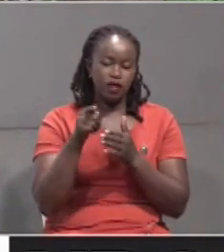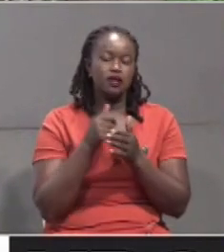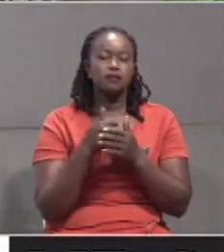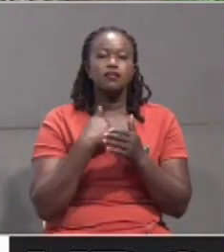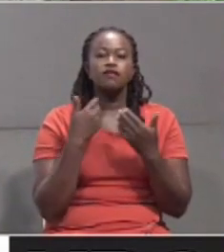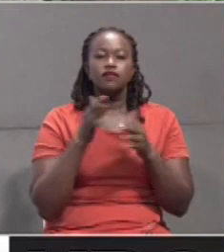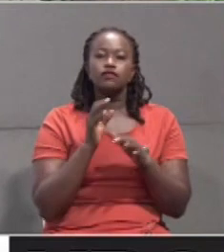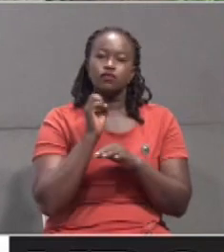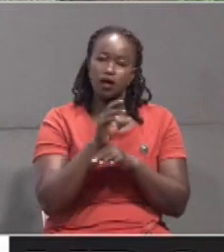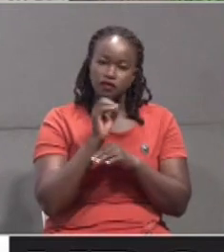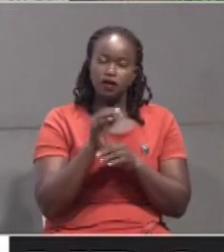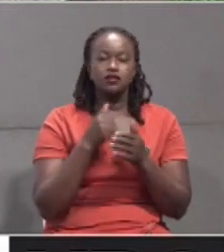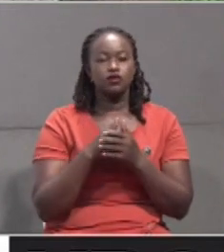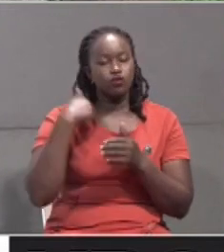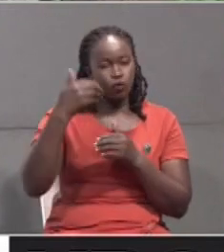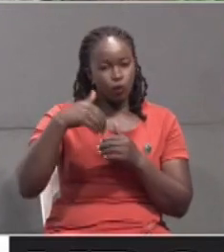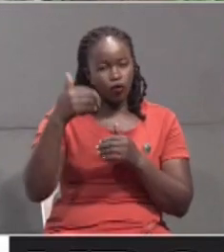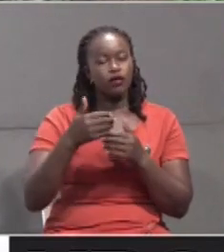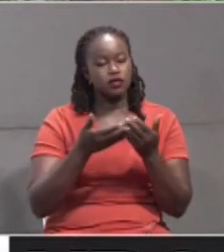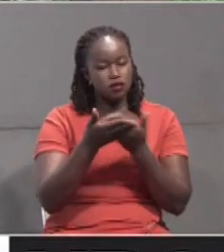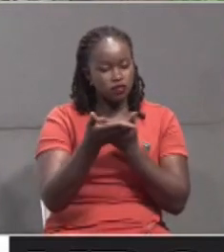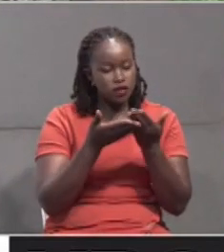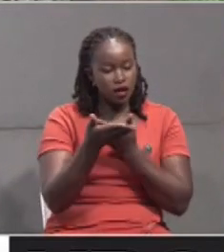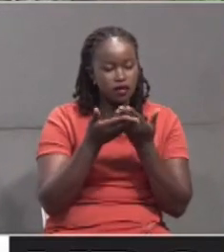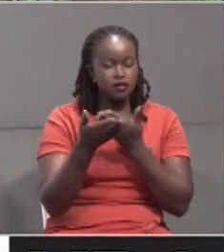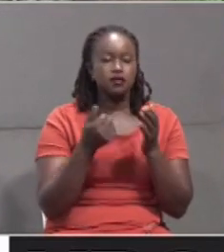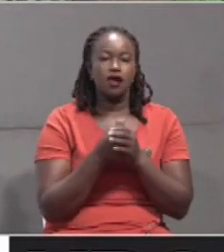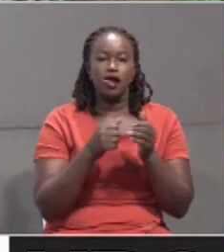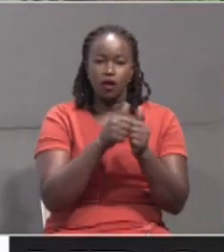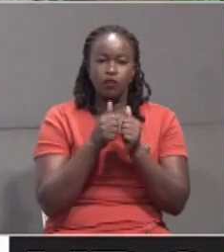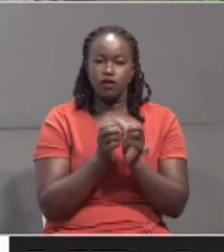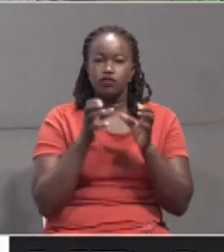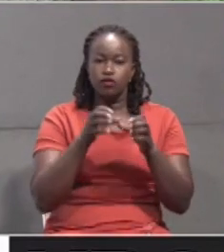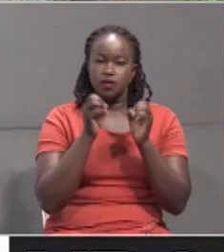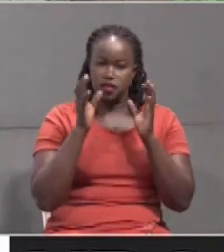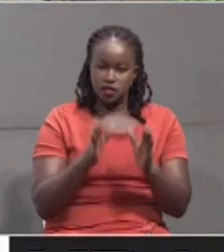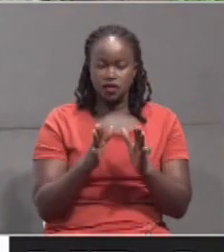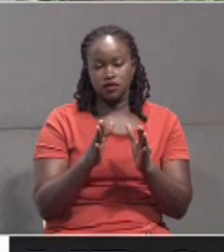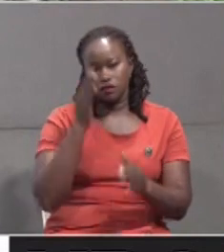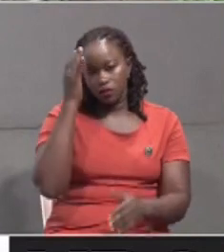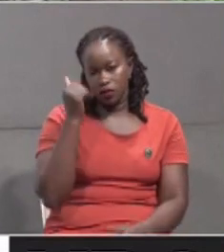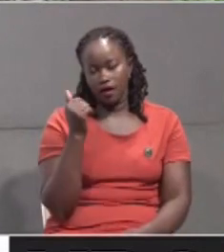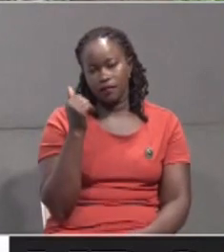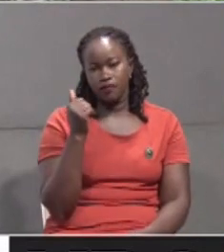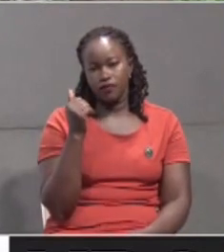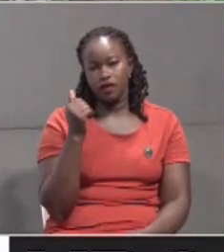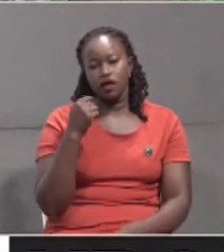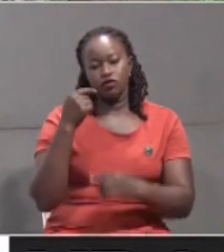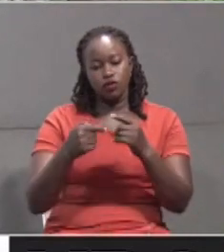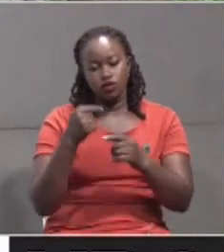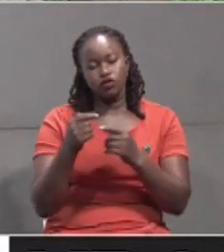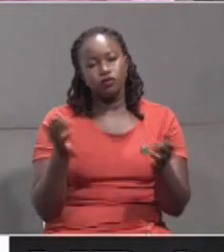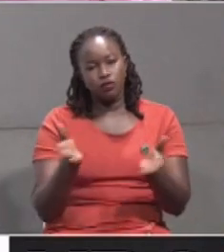advised them to always liaise with the teachers in order to promote